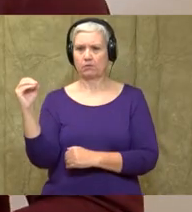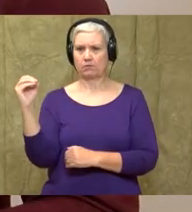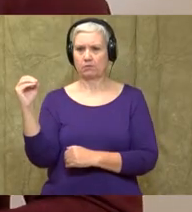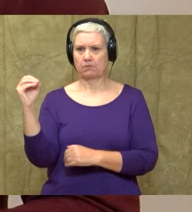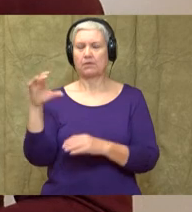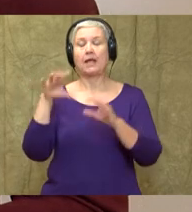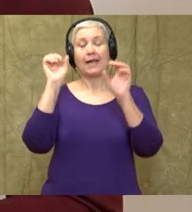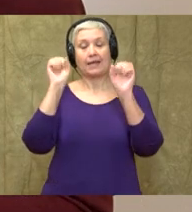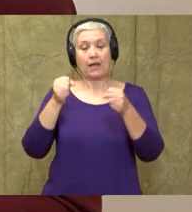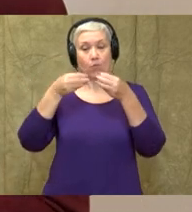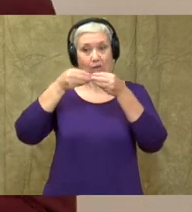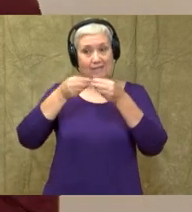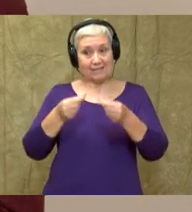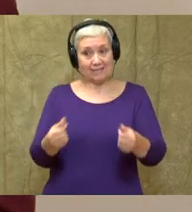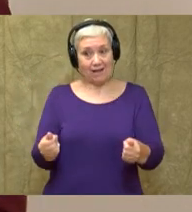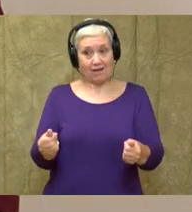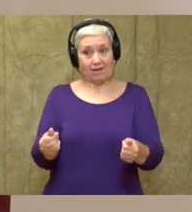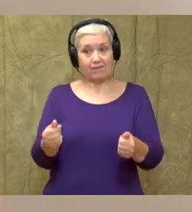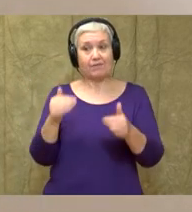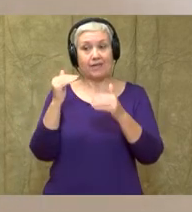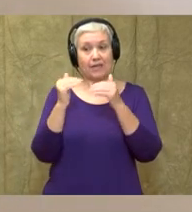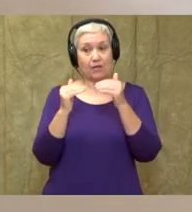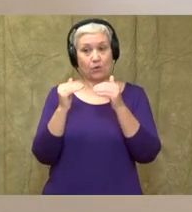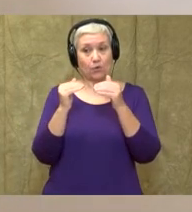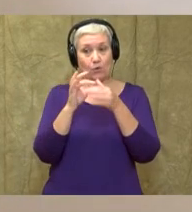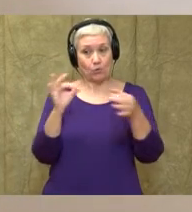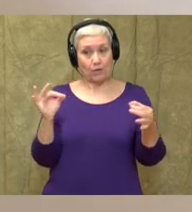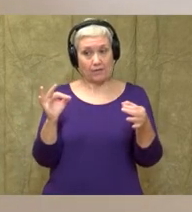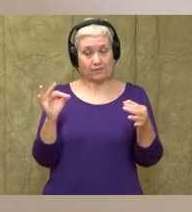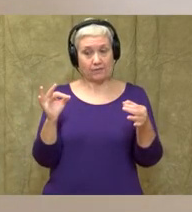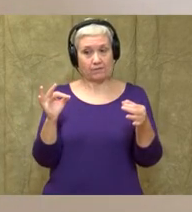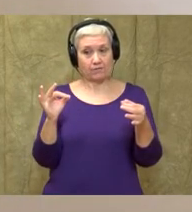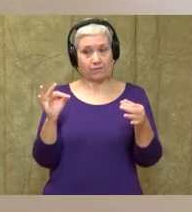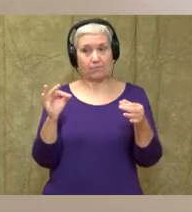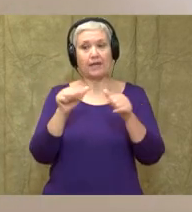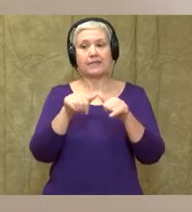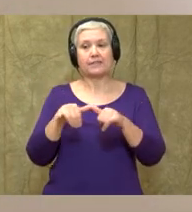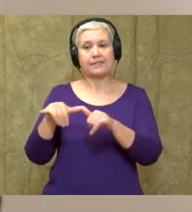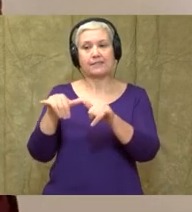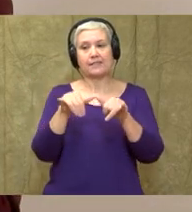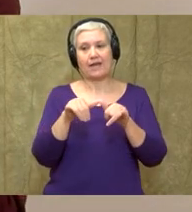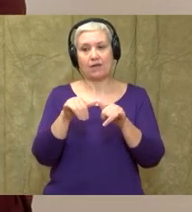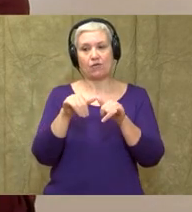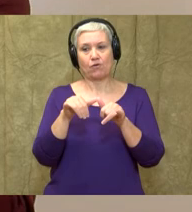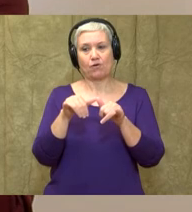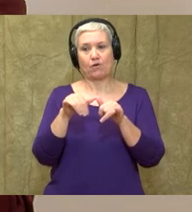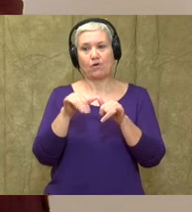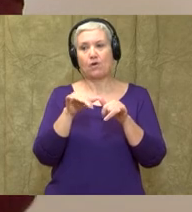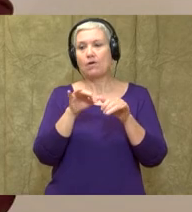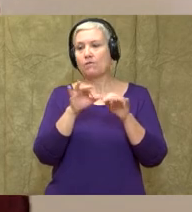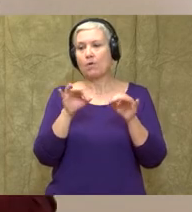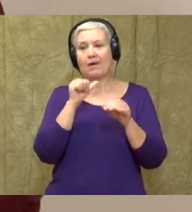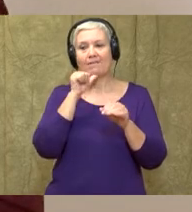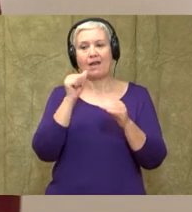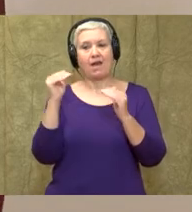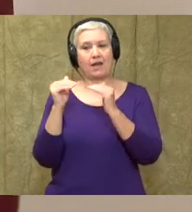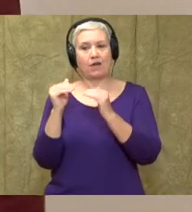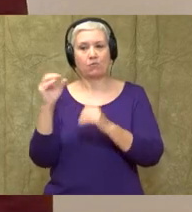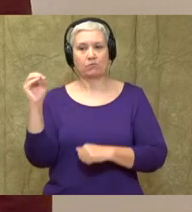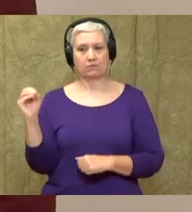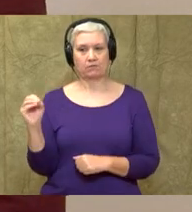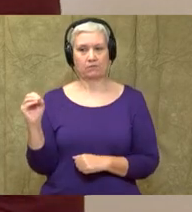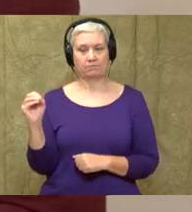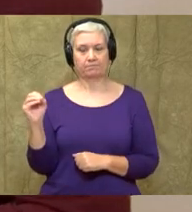can we solve these equations specifically in standard form if they were not equal to zero? But we're going to take a look at a couple